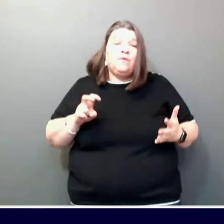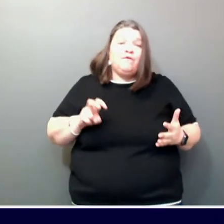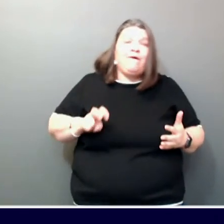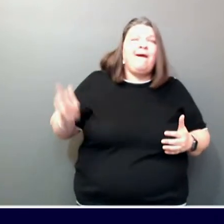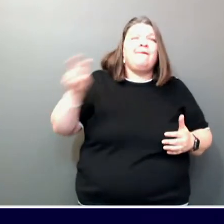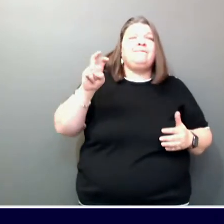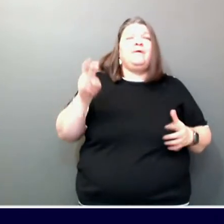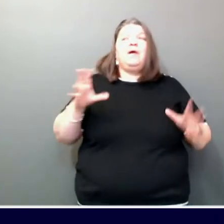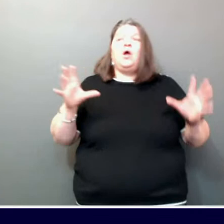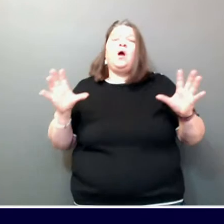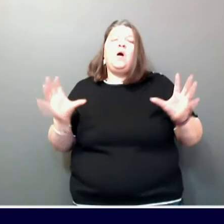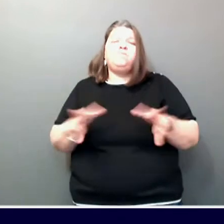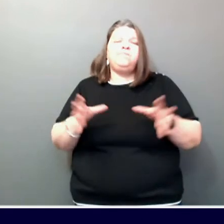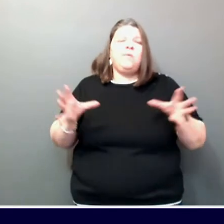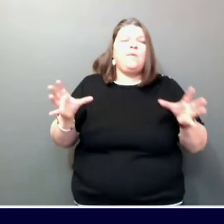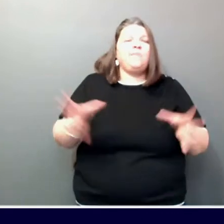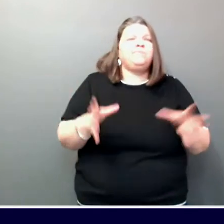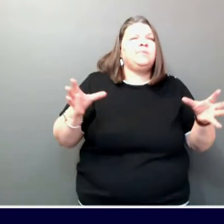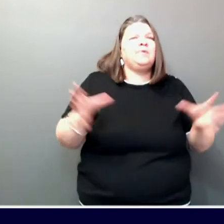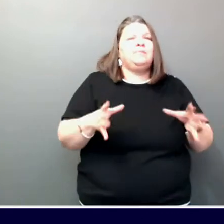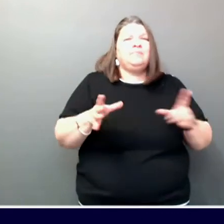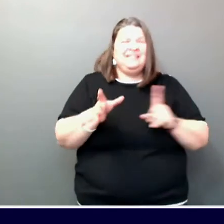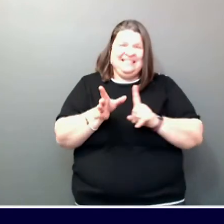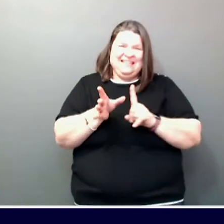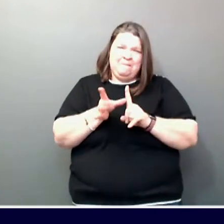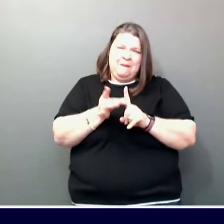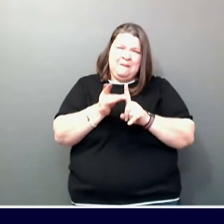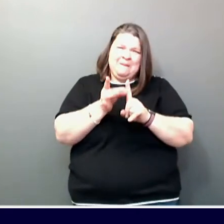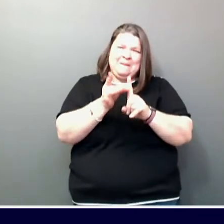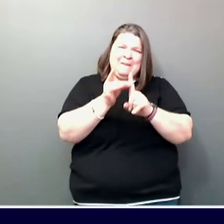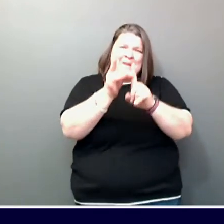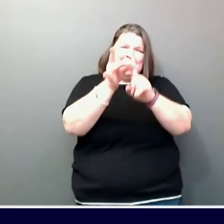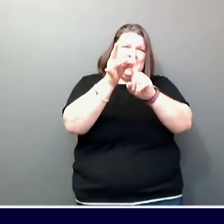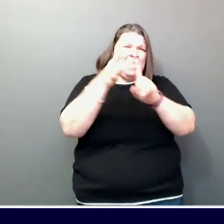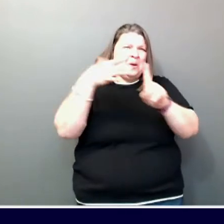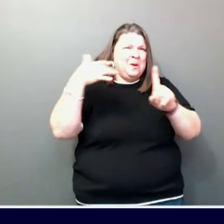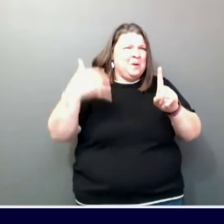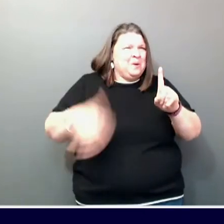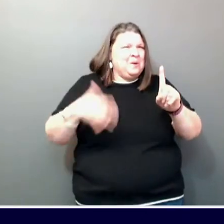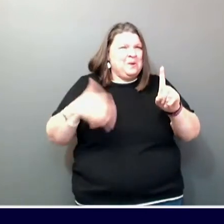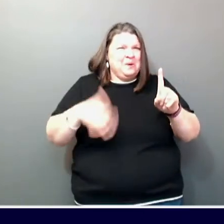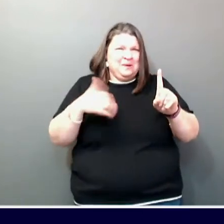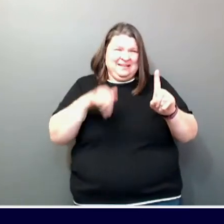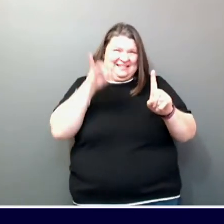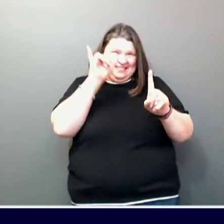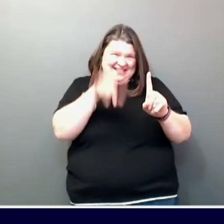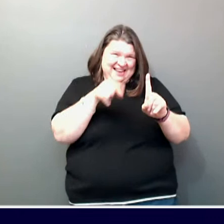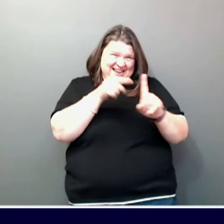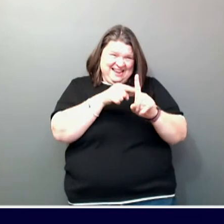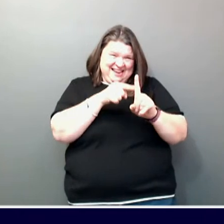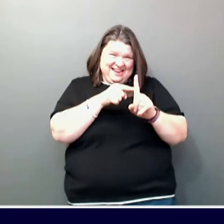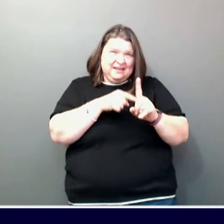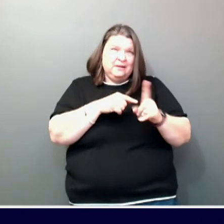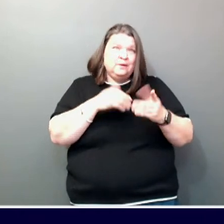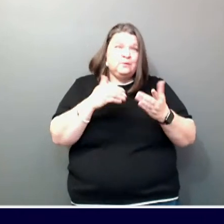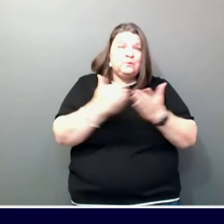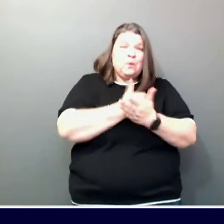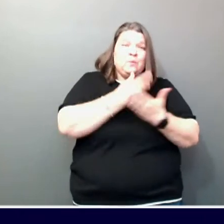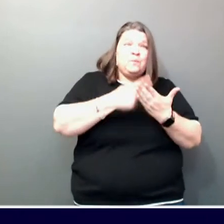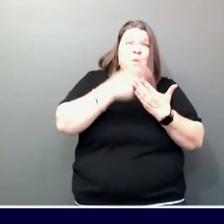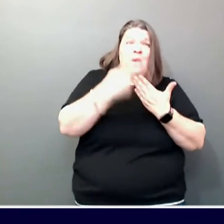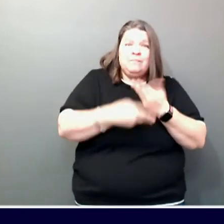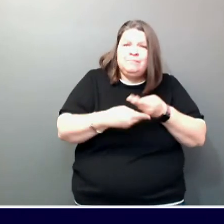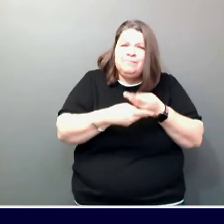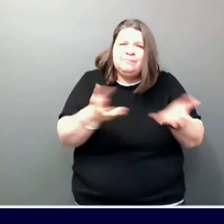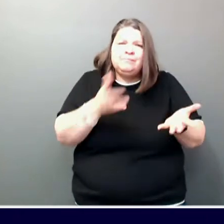elevated risk. So we decided to pivot this pilot to be available to all Maine residents so we can give them this